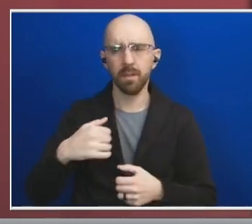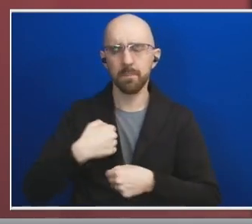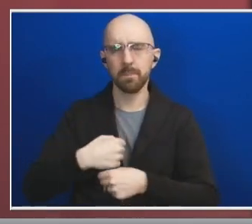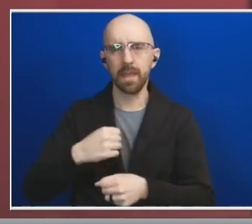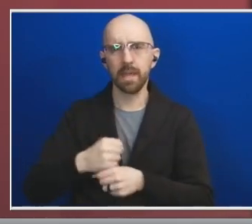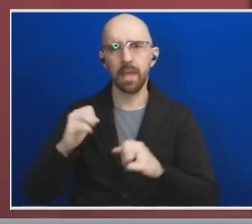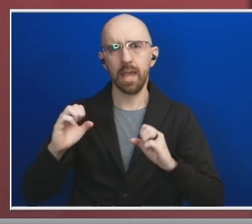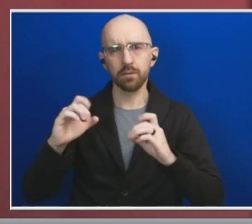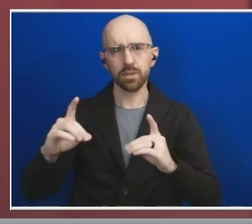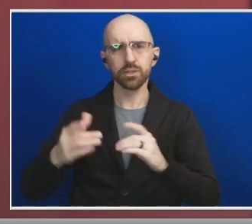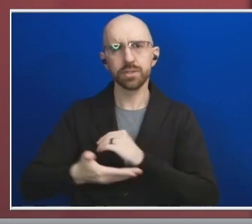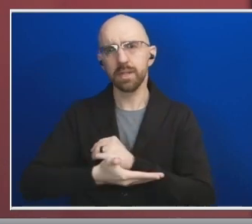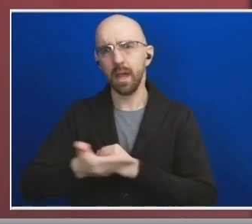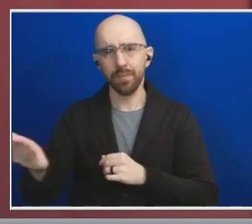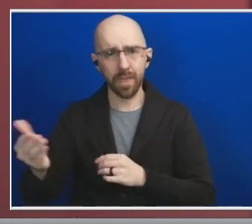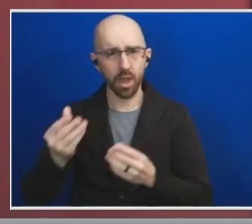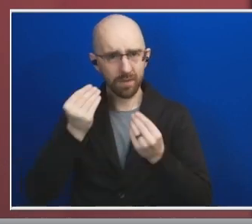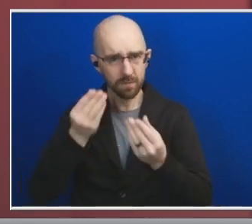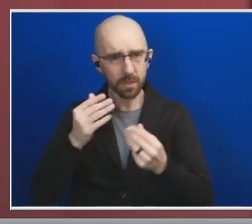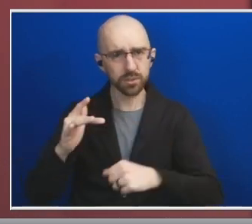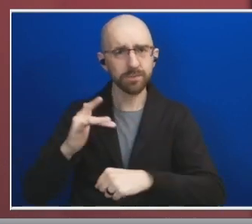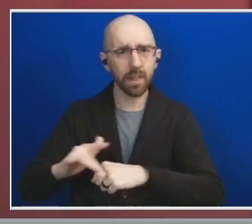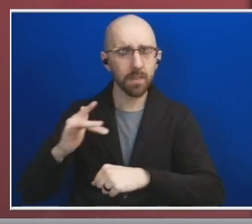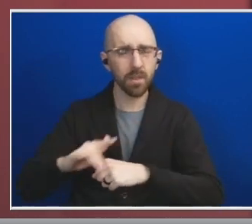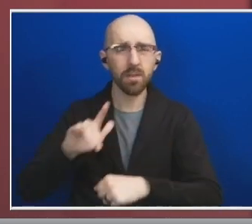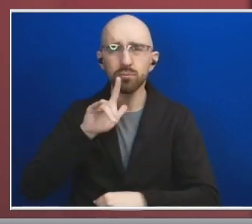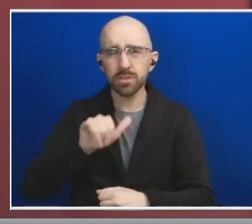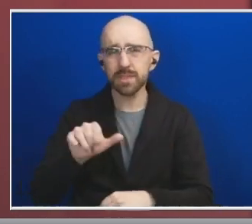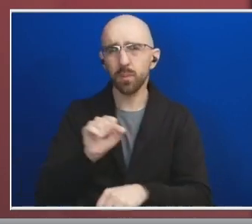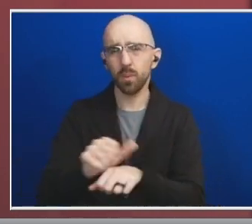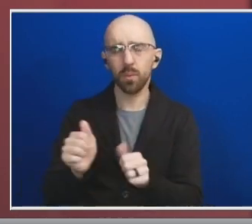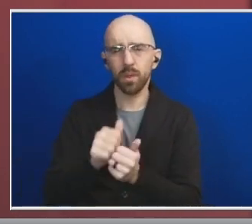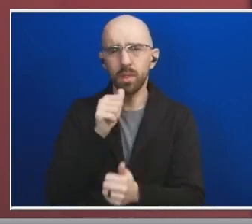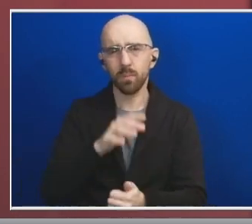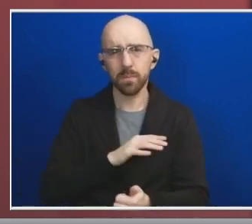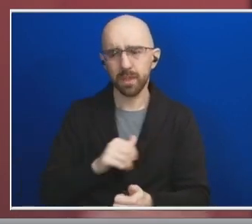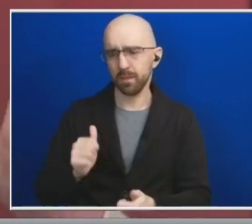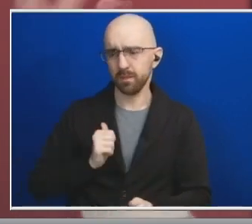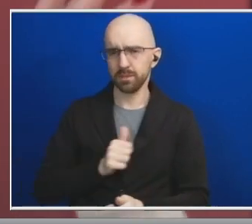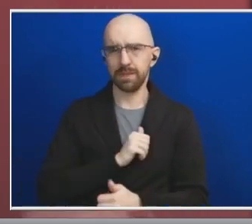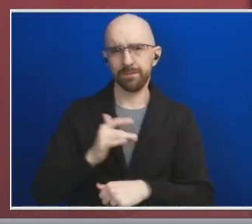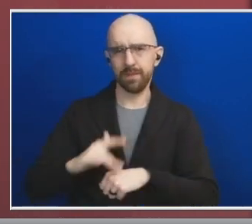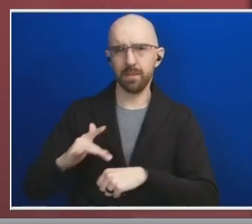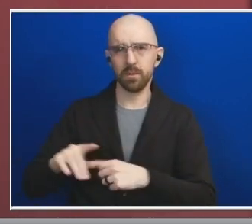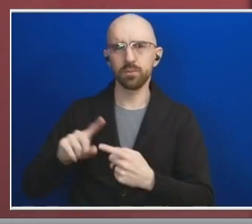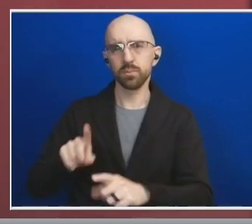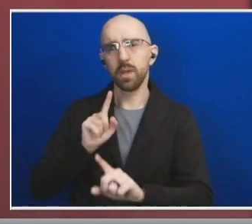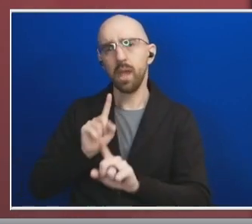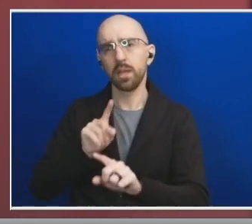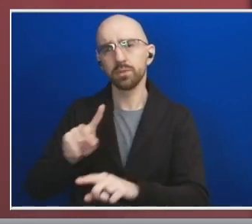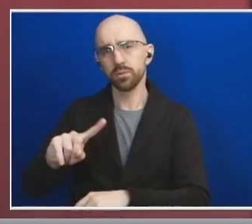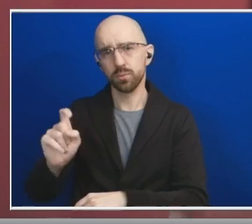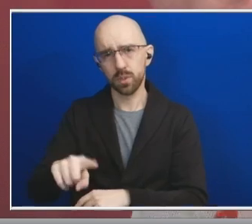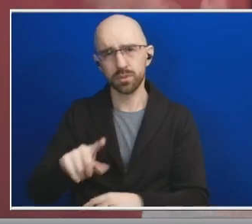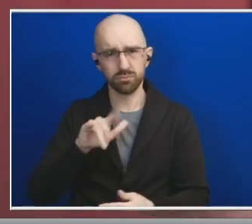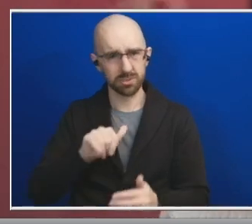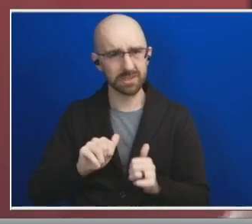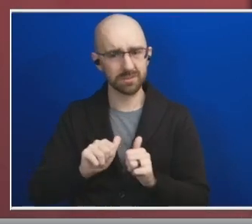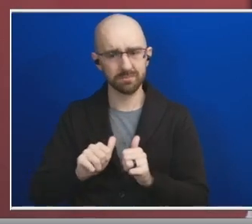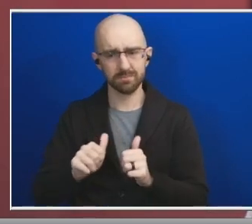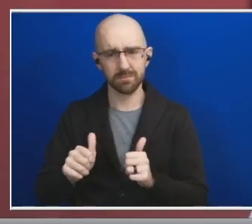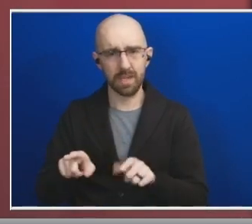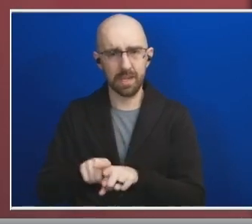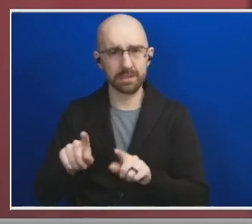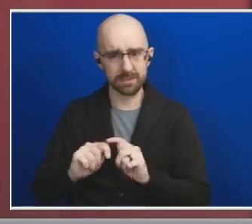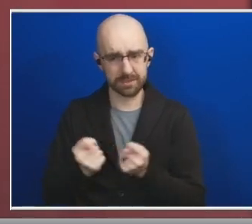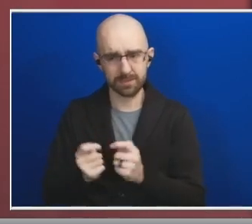making the information available, and then really working with women and making ourselves available to answer questions is kind of how, as a team, we should all help take care of women,